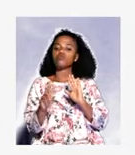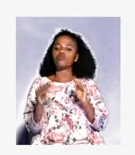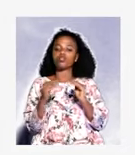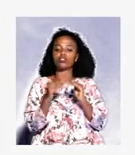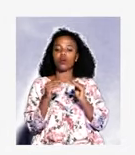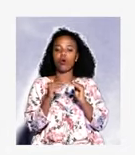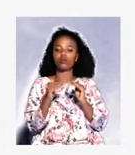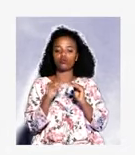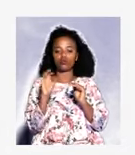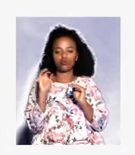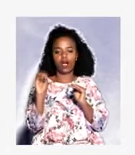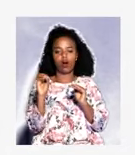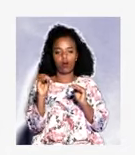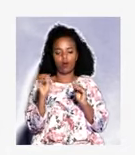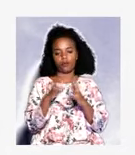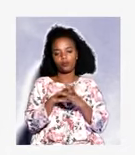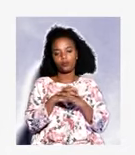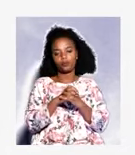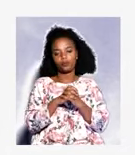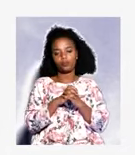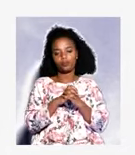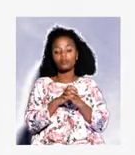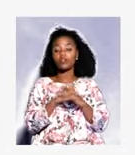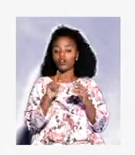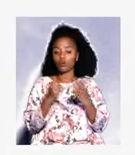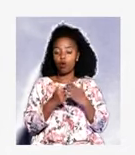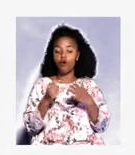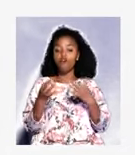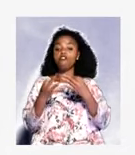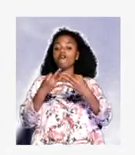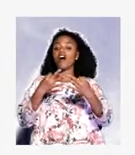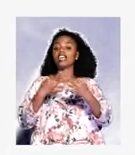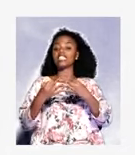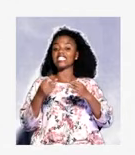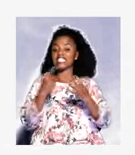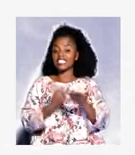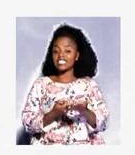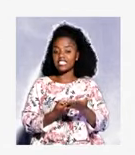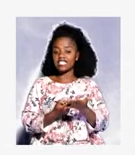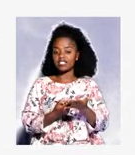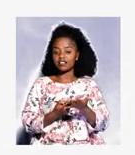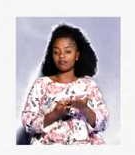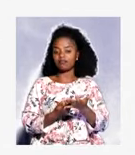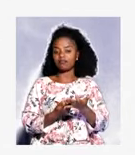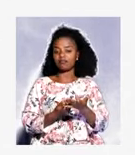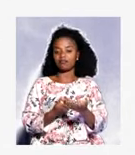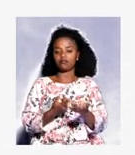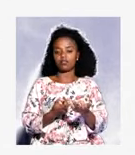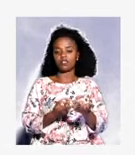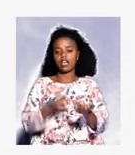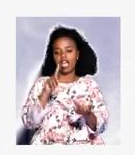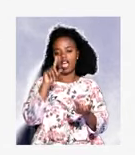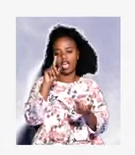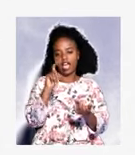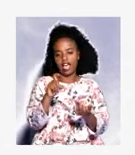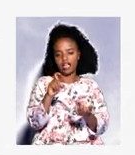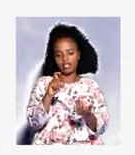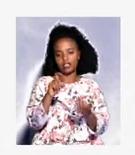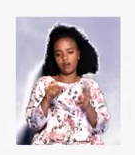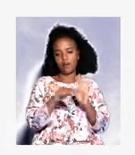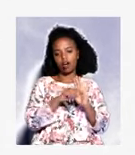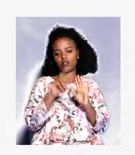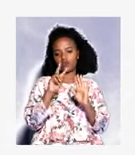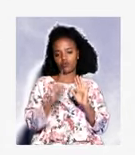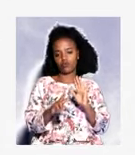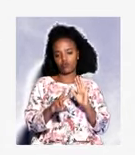is equal to 0. So factorizing this, you have this one. X minus